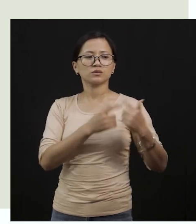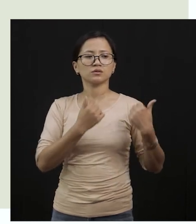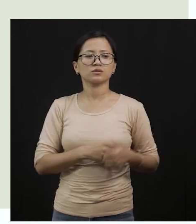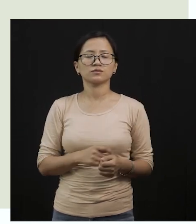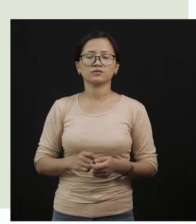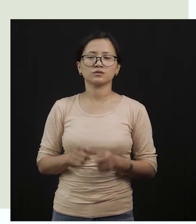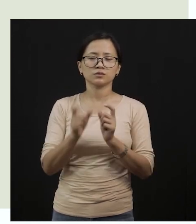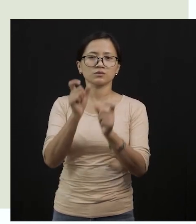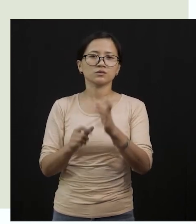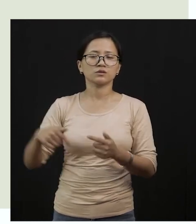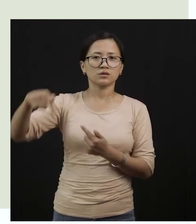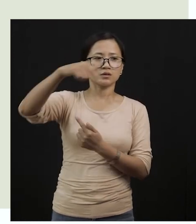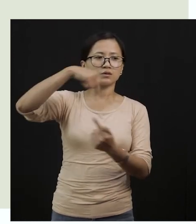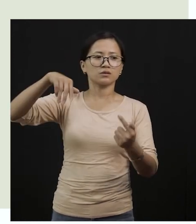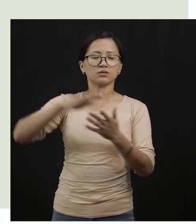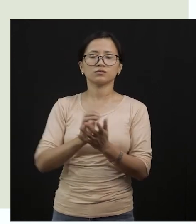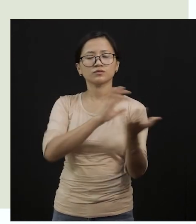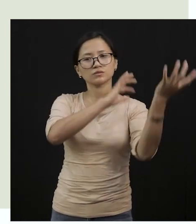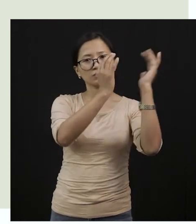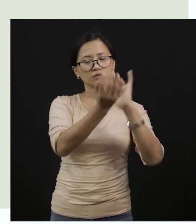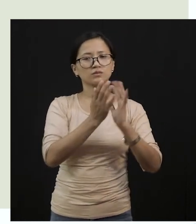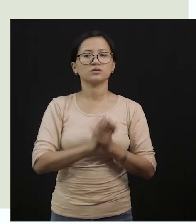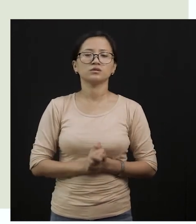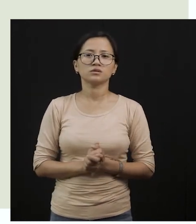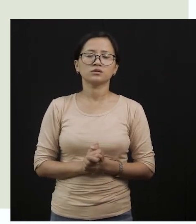she led a very humble and exemplary